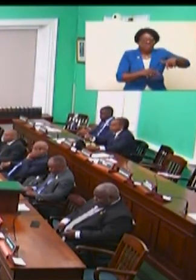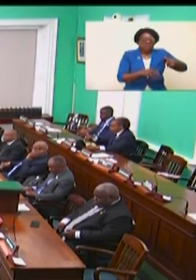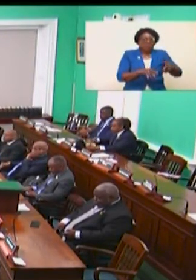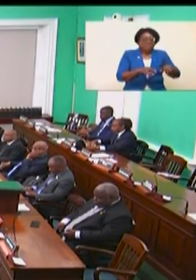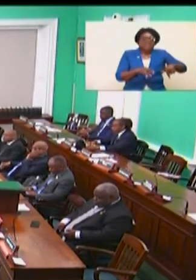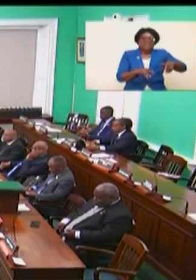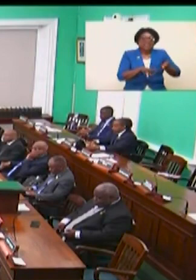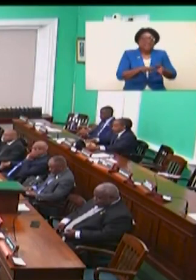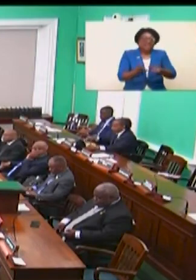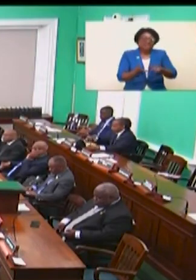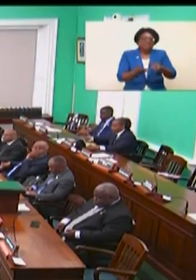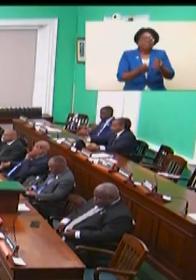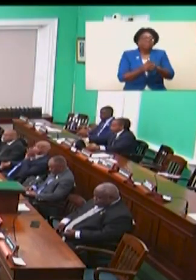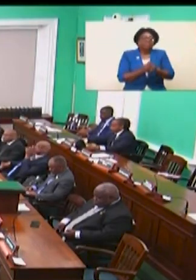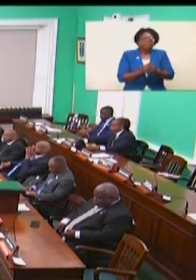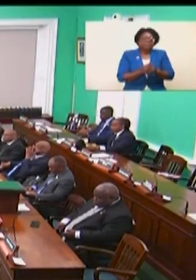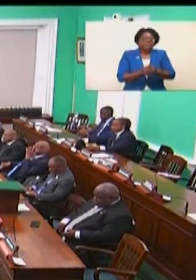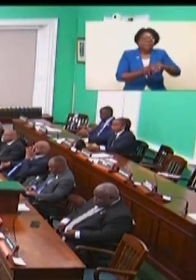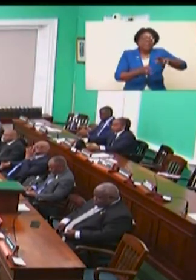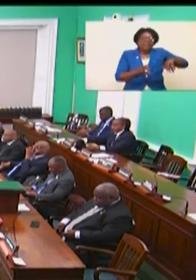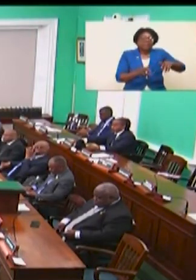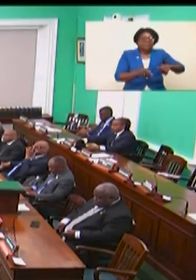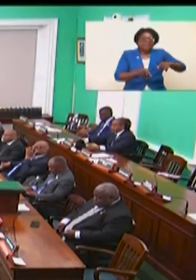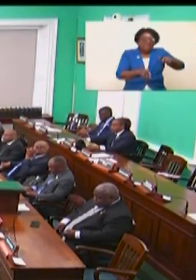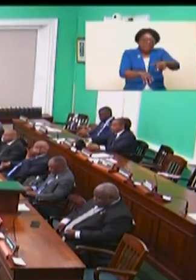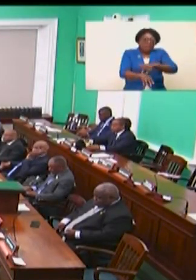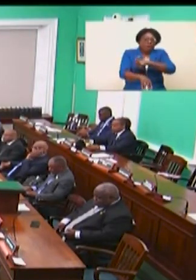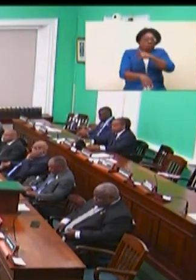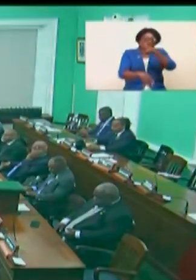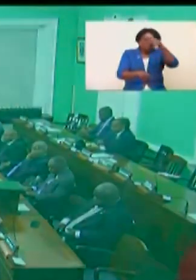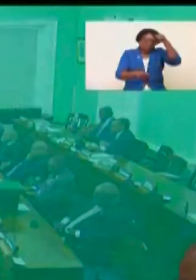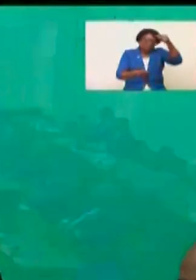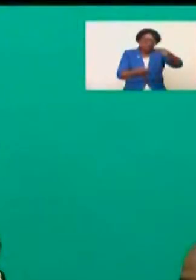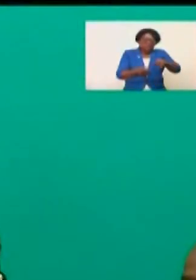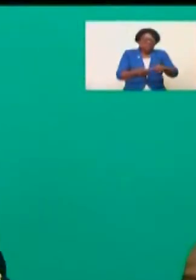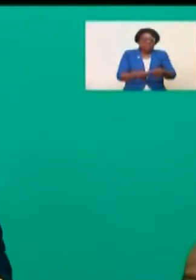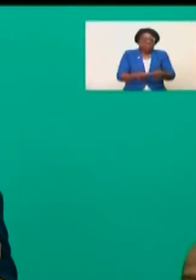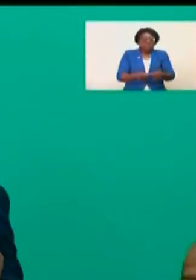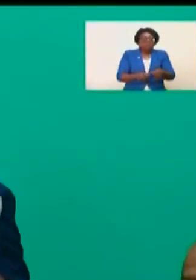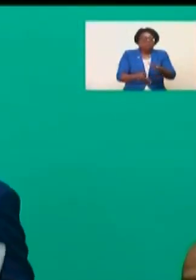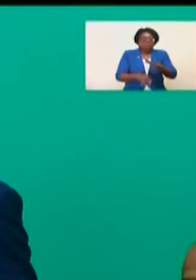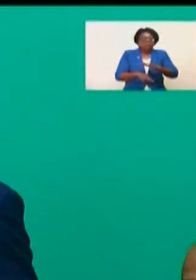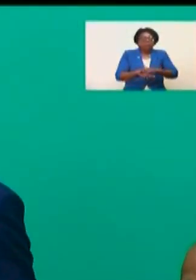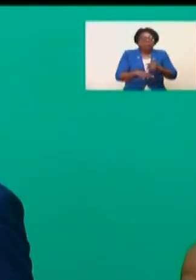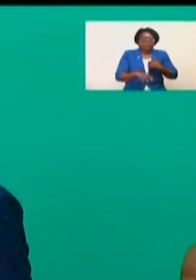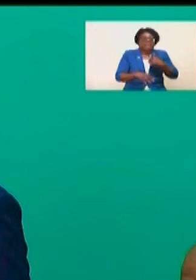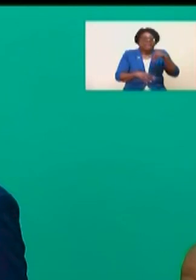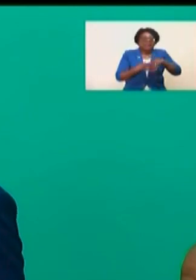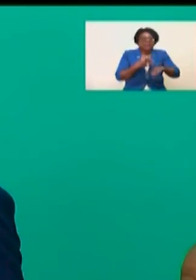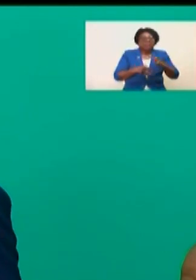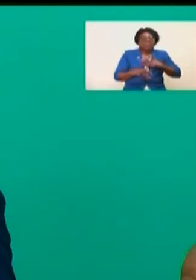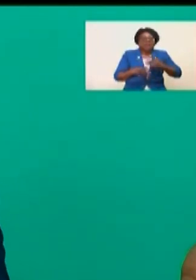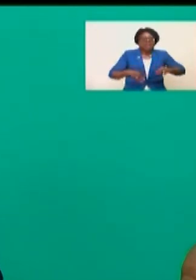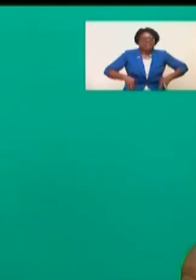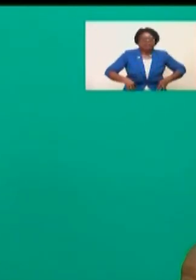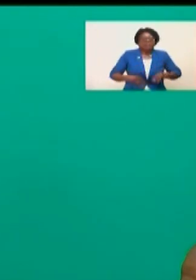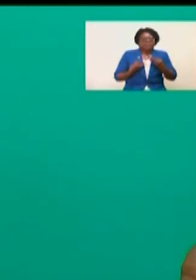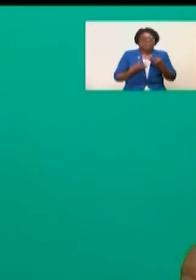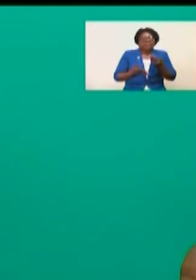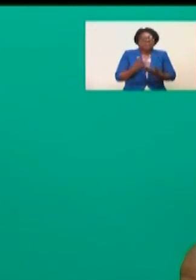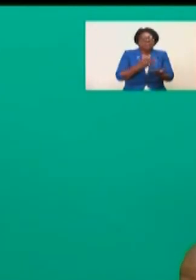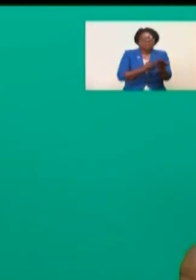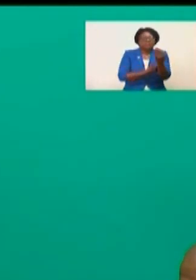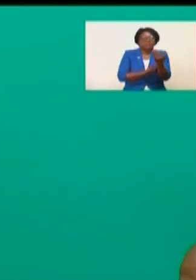He left an indelible impression, Mr. Deputy Speaker, on me and in my life. This